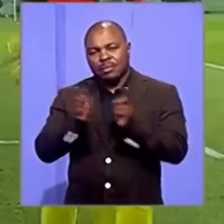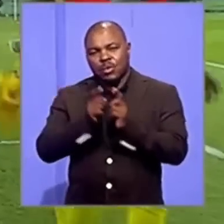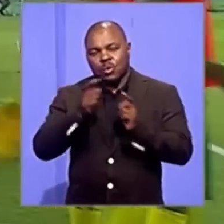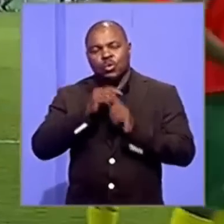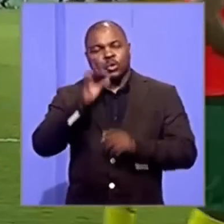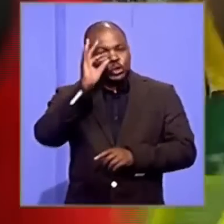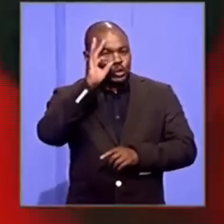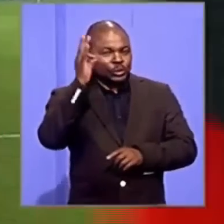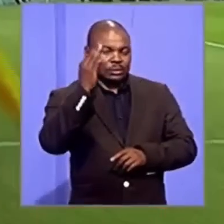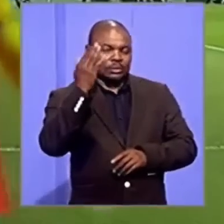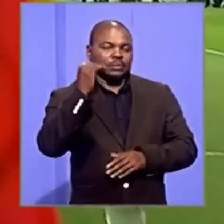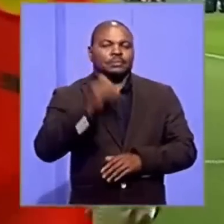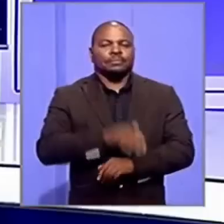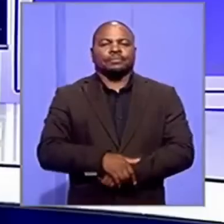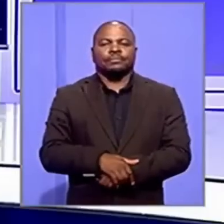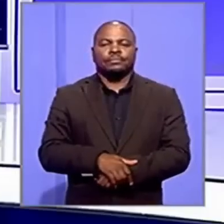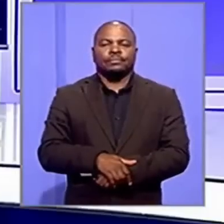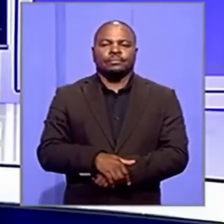tsa SABC News.